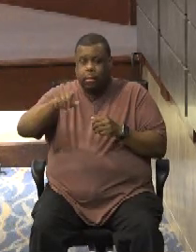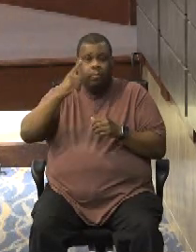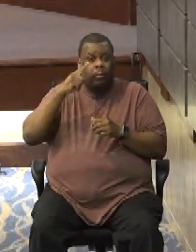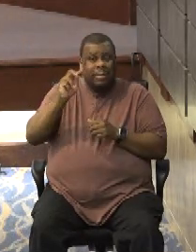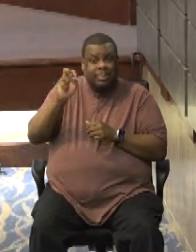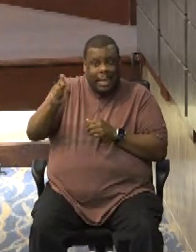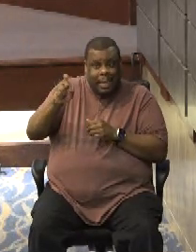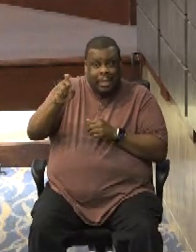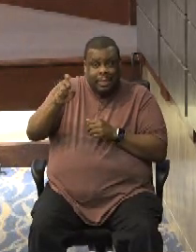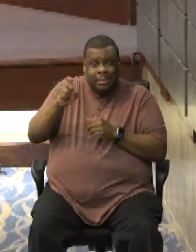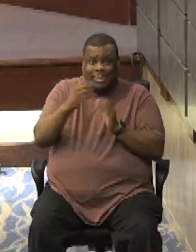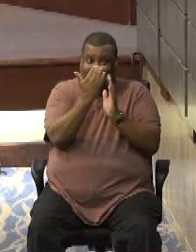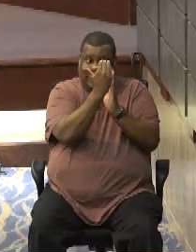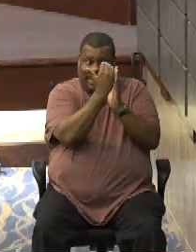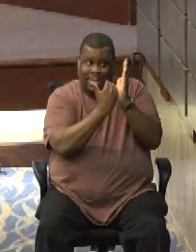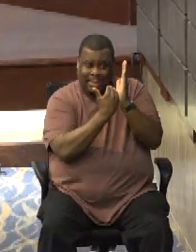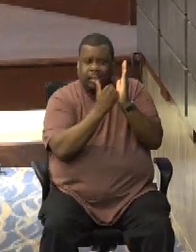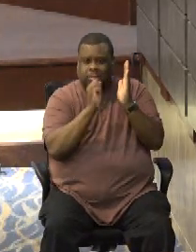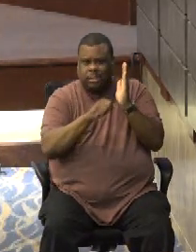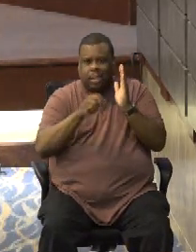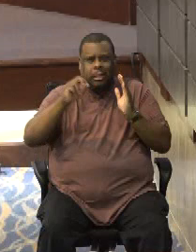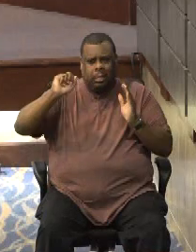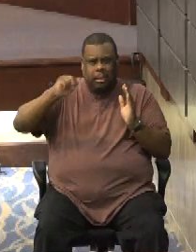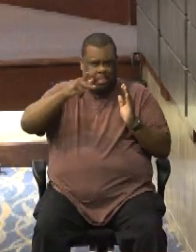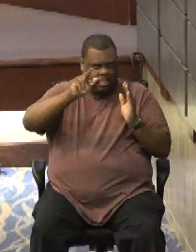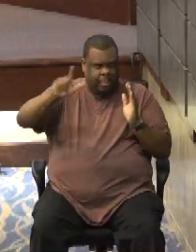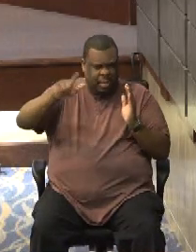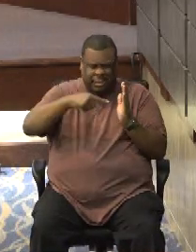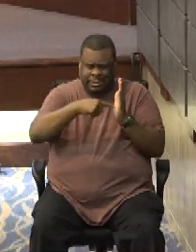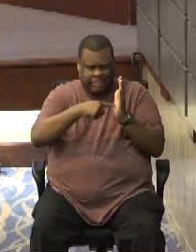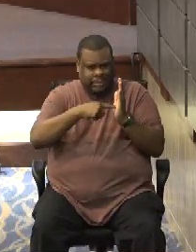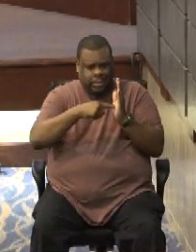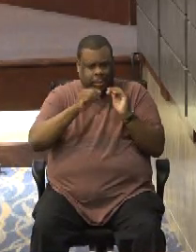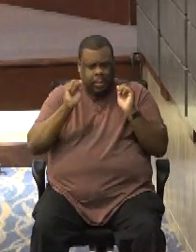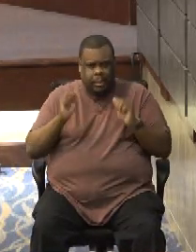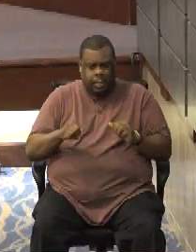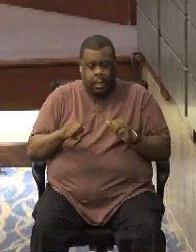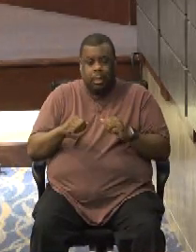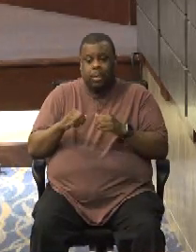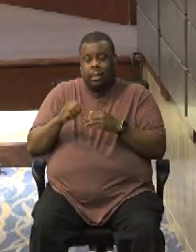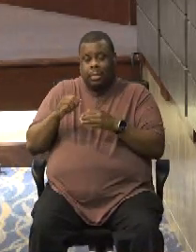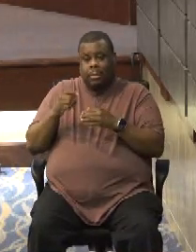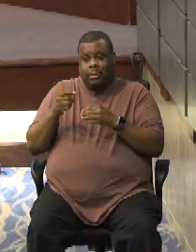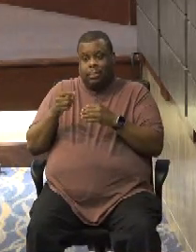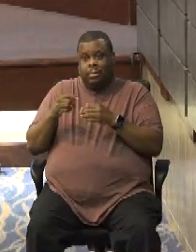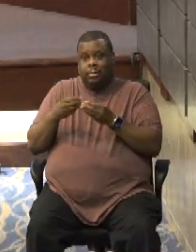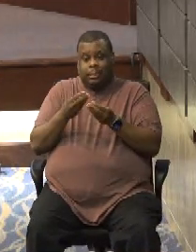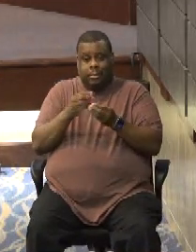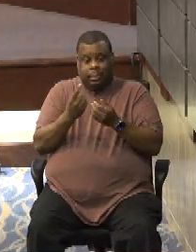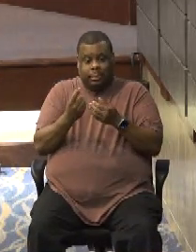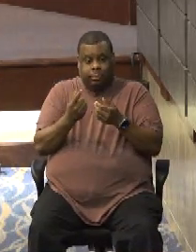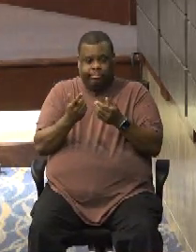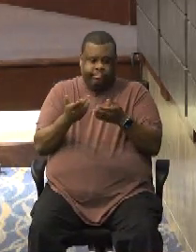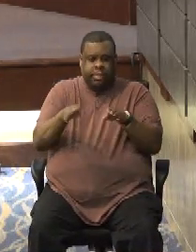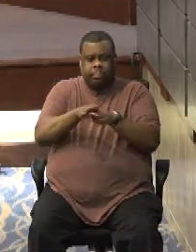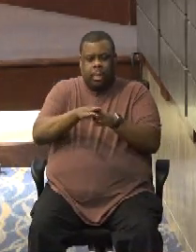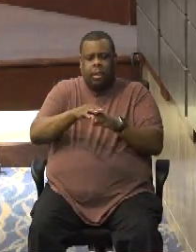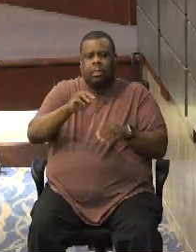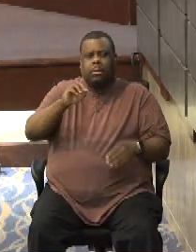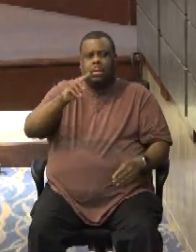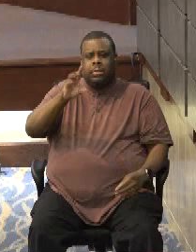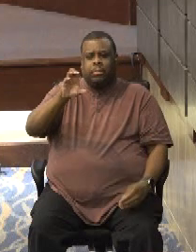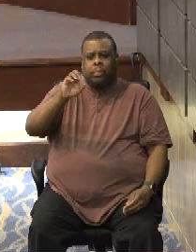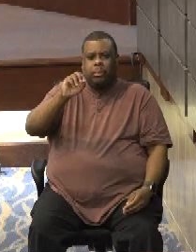abatement guidelines and criteria. The current guidelines expire on December 17th of 2023, and staff